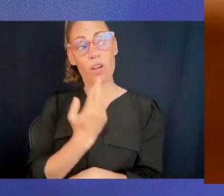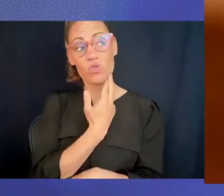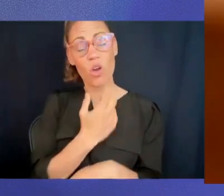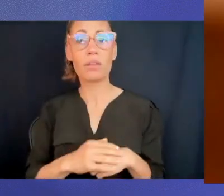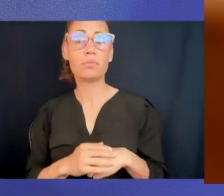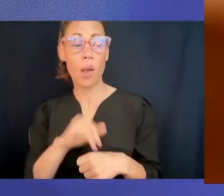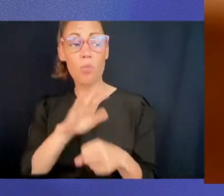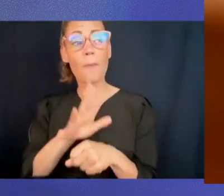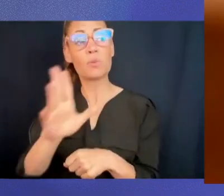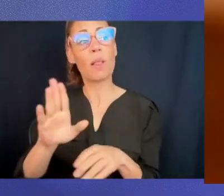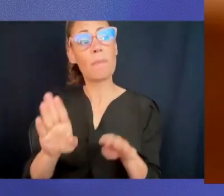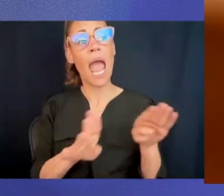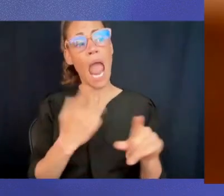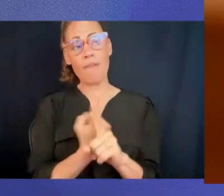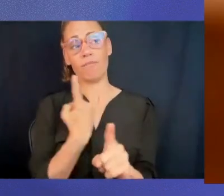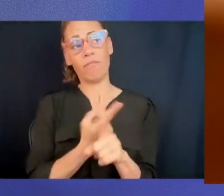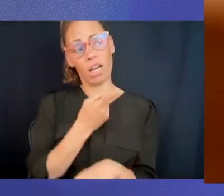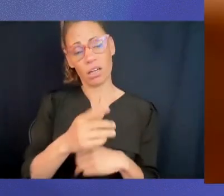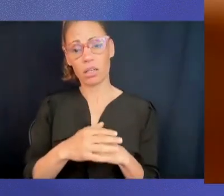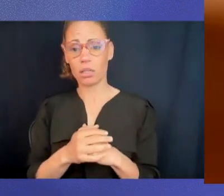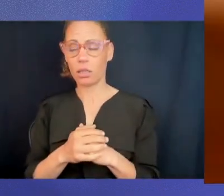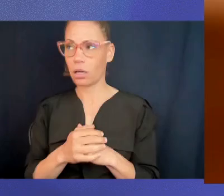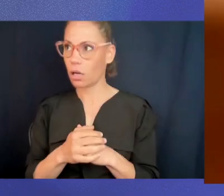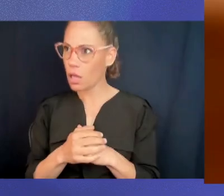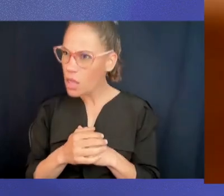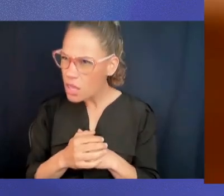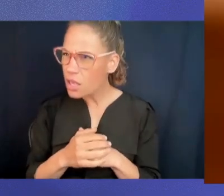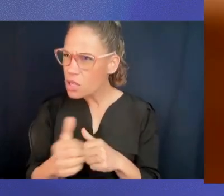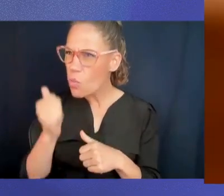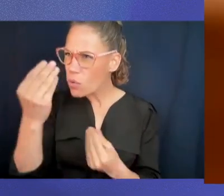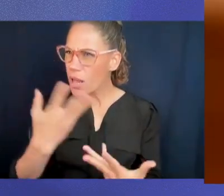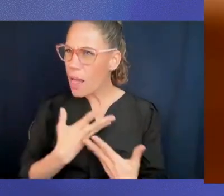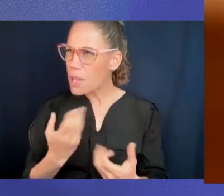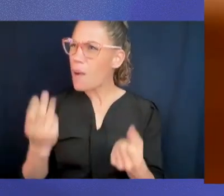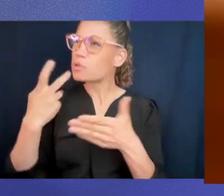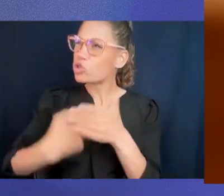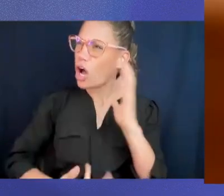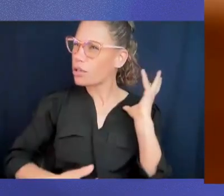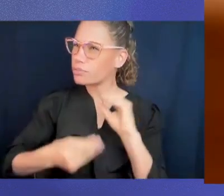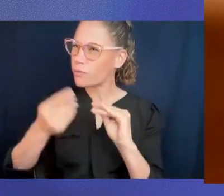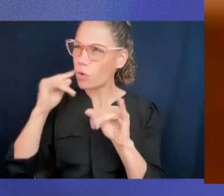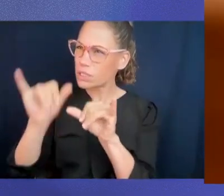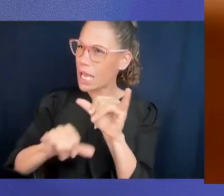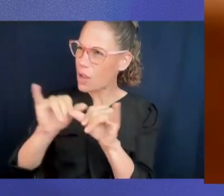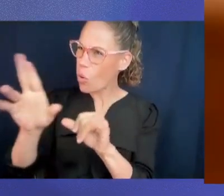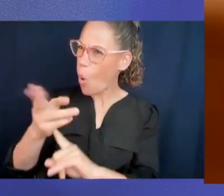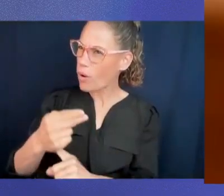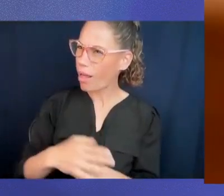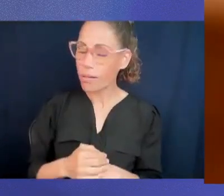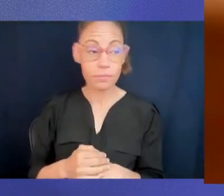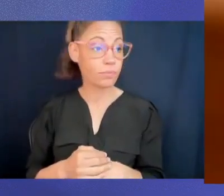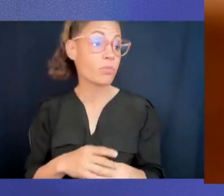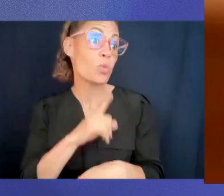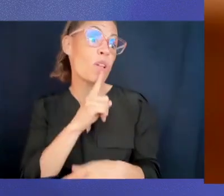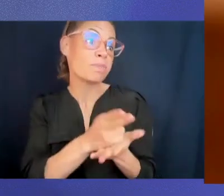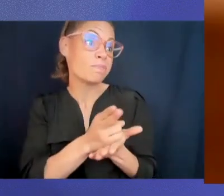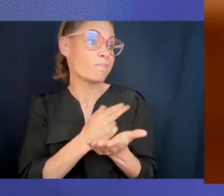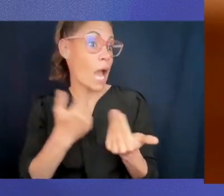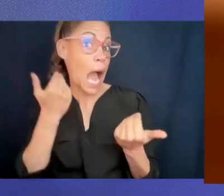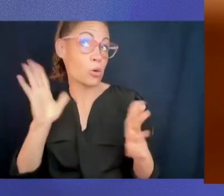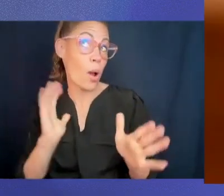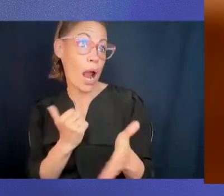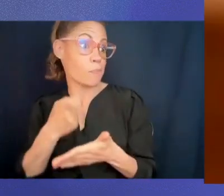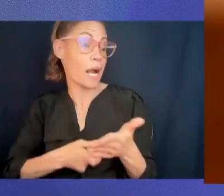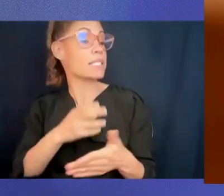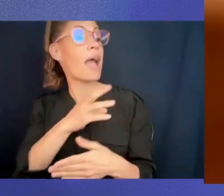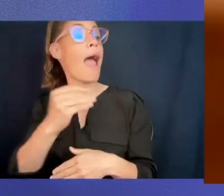yourself. You mean you won't tell me your prices? I said. He said, well, I don't know our prices. And anyway, if I did, I wouldn't